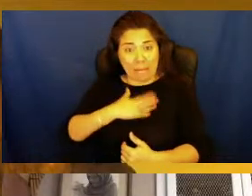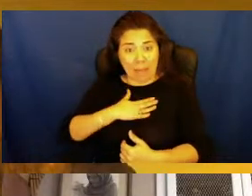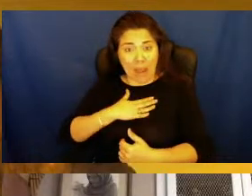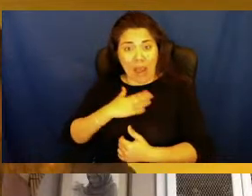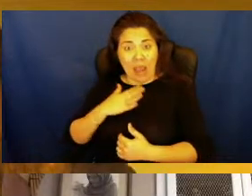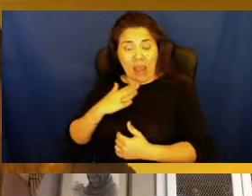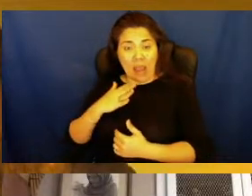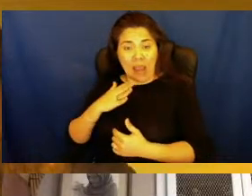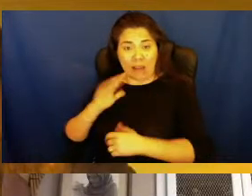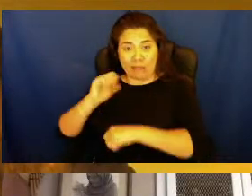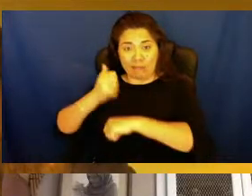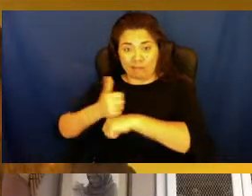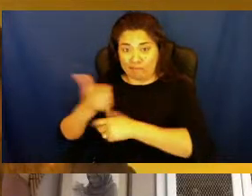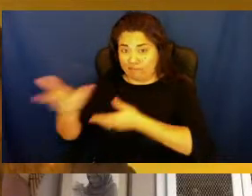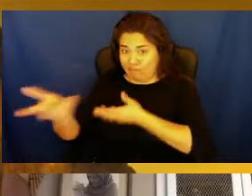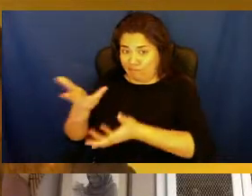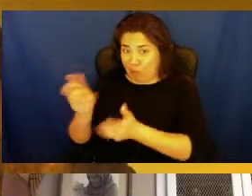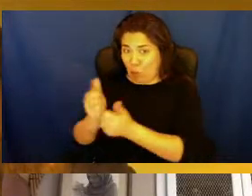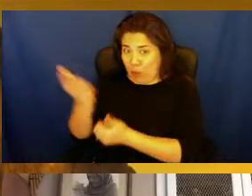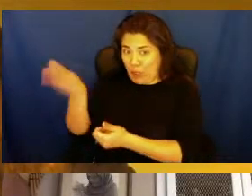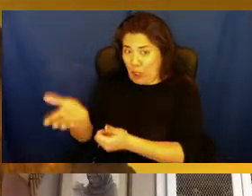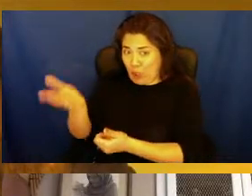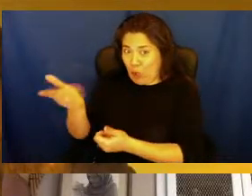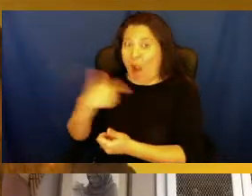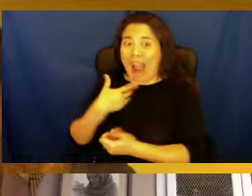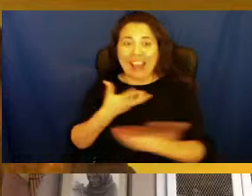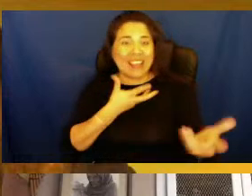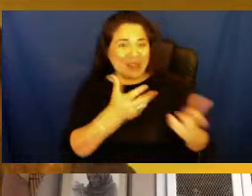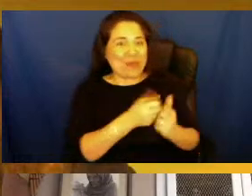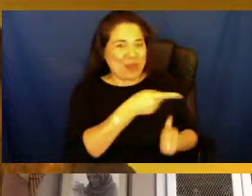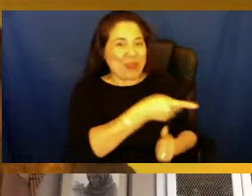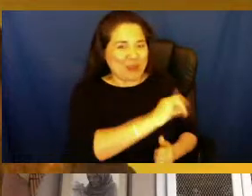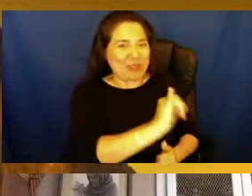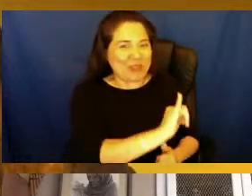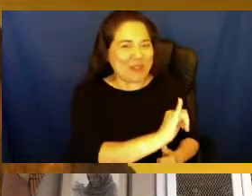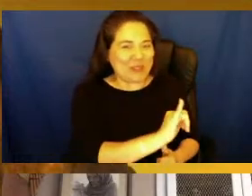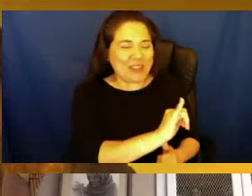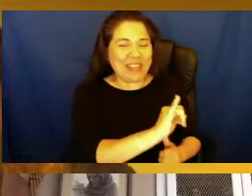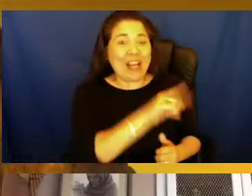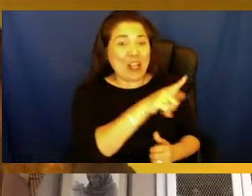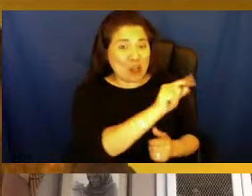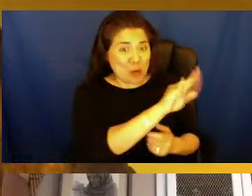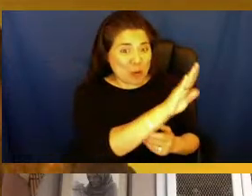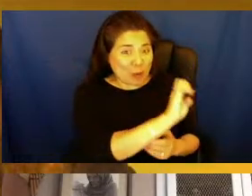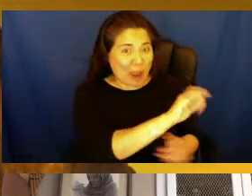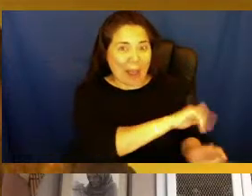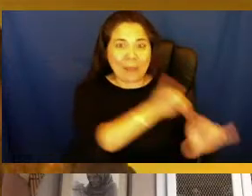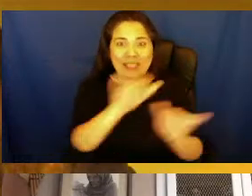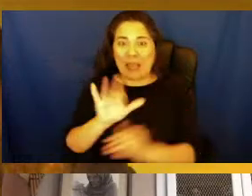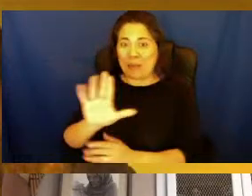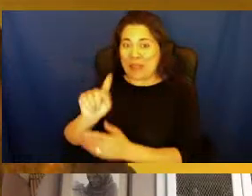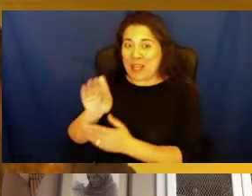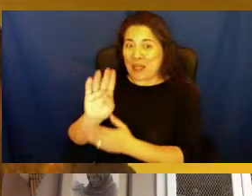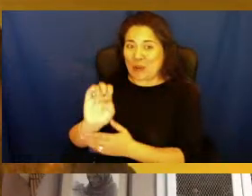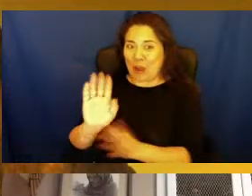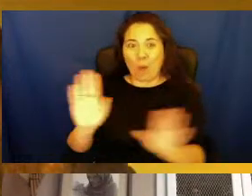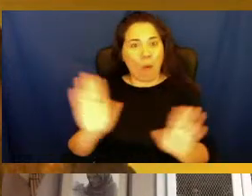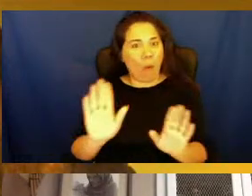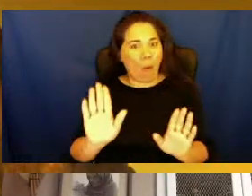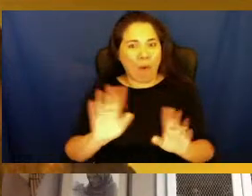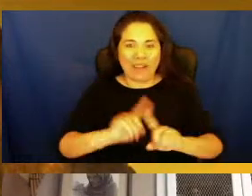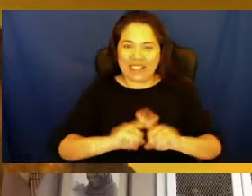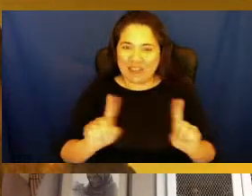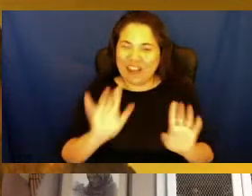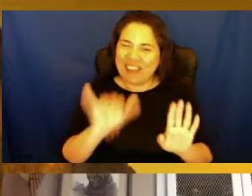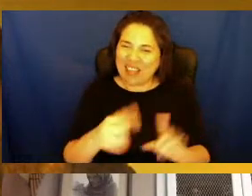this person, I can do it everywhere else the same with another tribal community, and I think that's it's